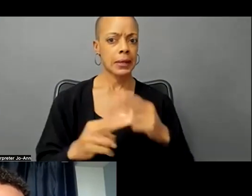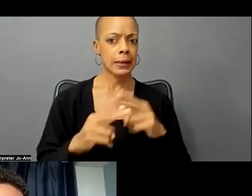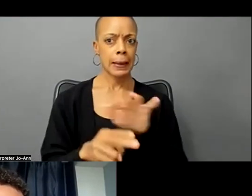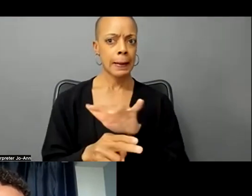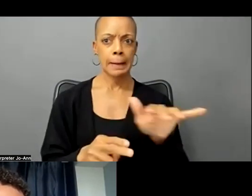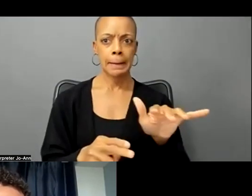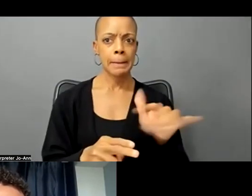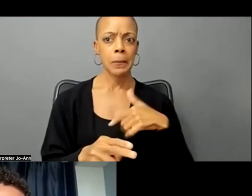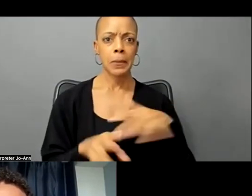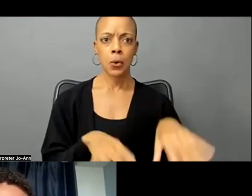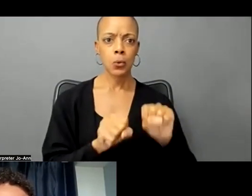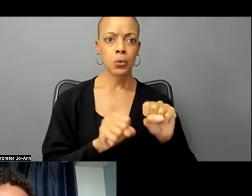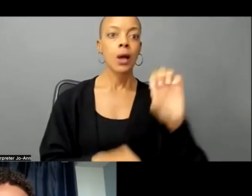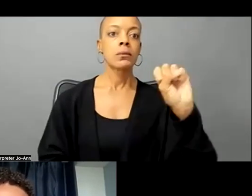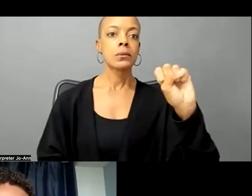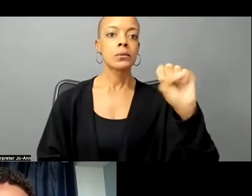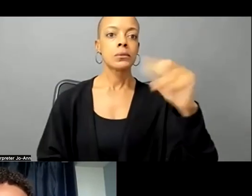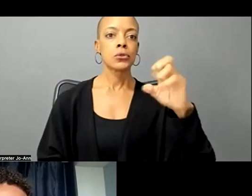tonight's event. Sheldamar, to you.